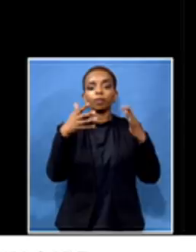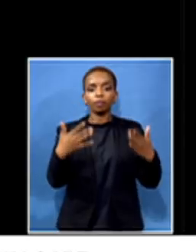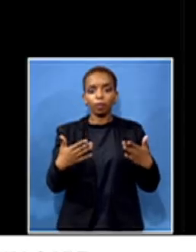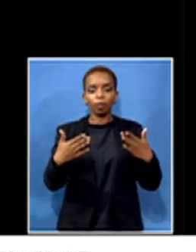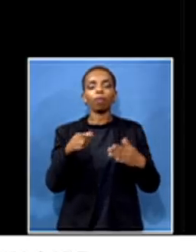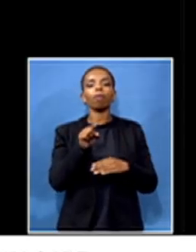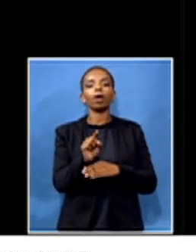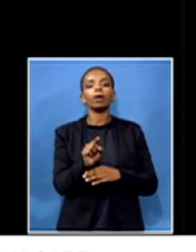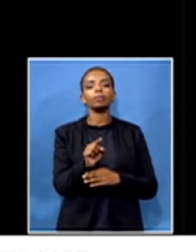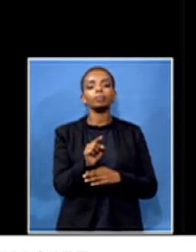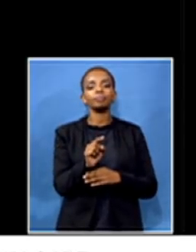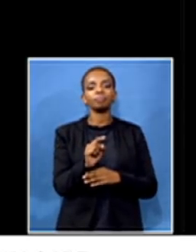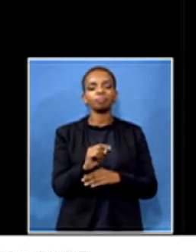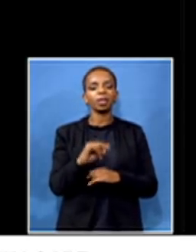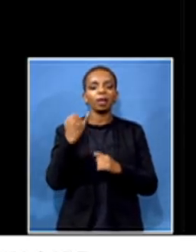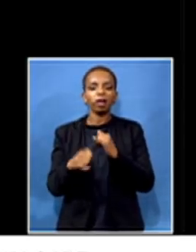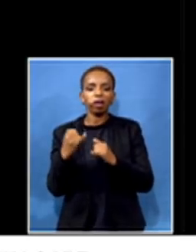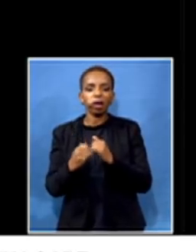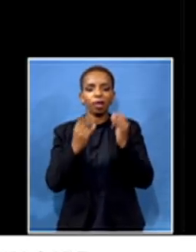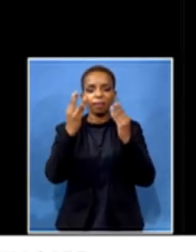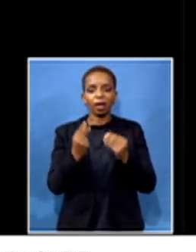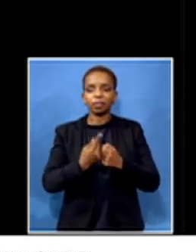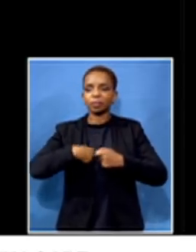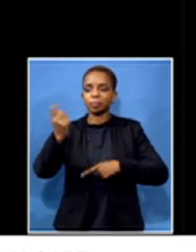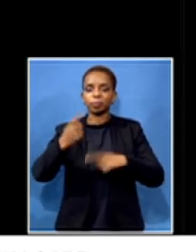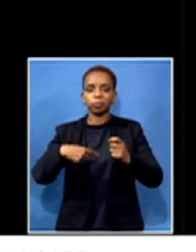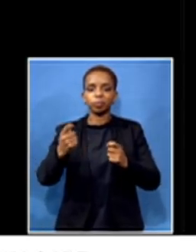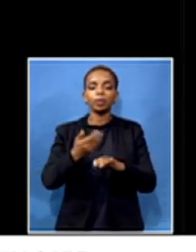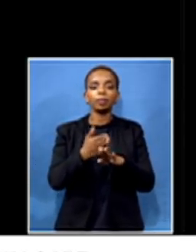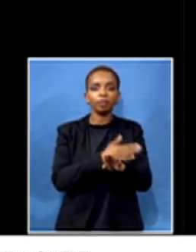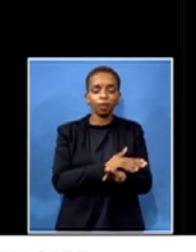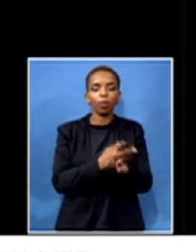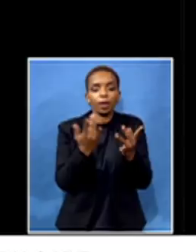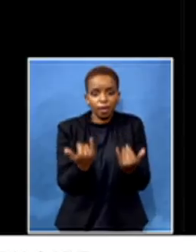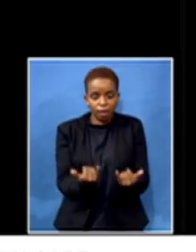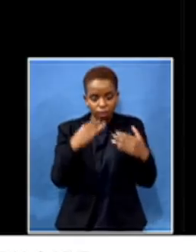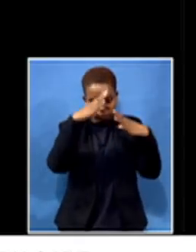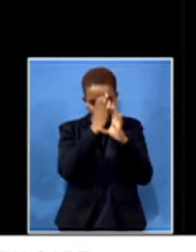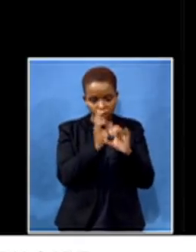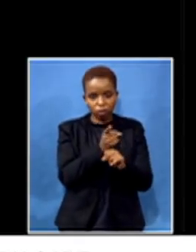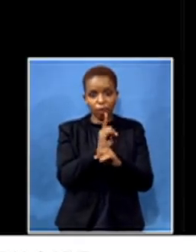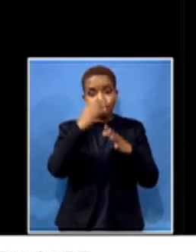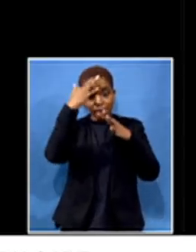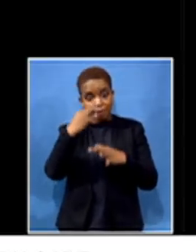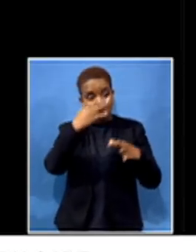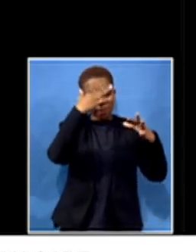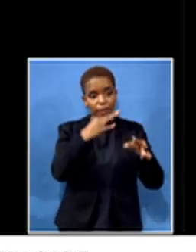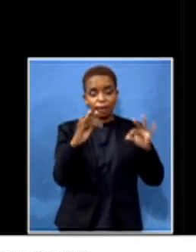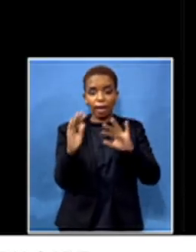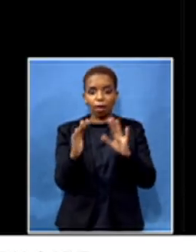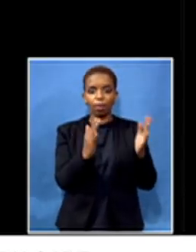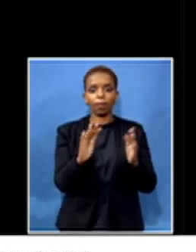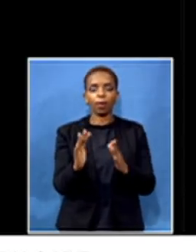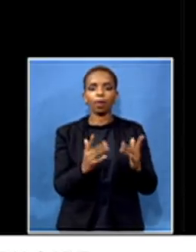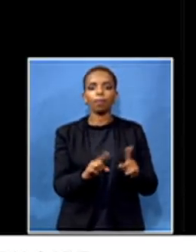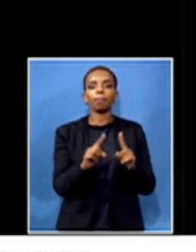of how the decisions are taken But in terms of what we're talking about, it's